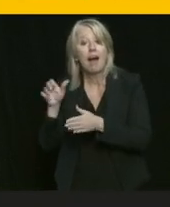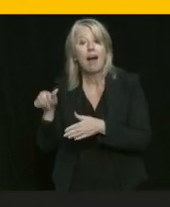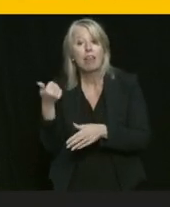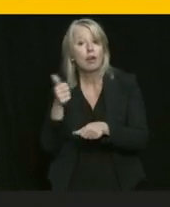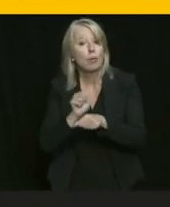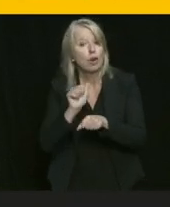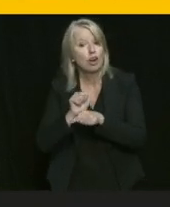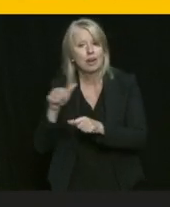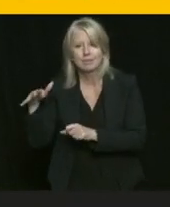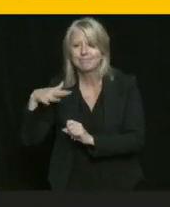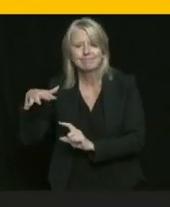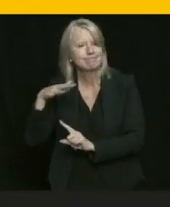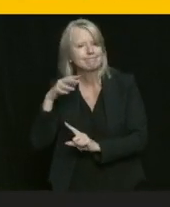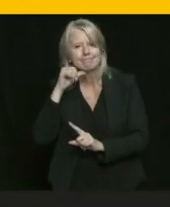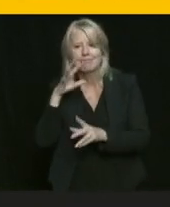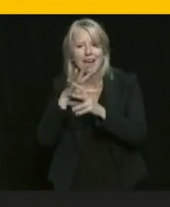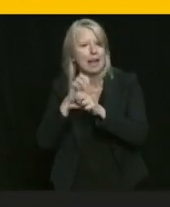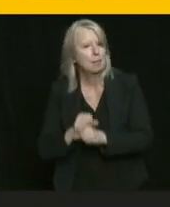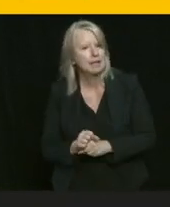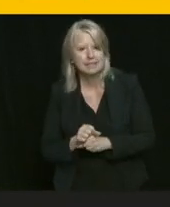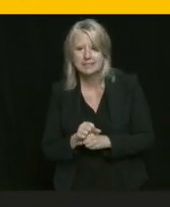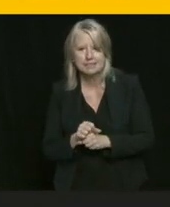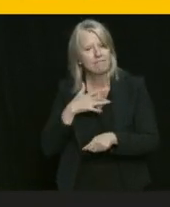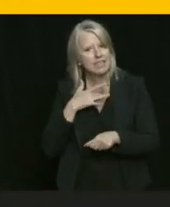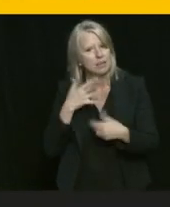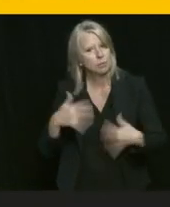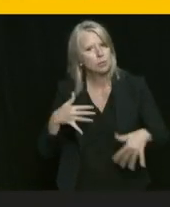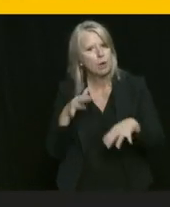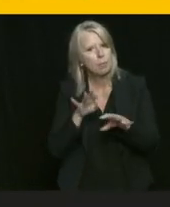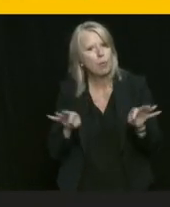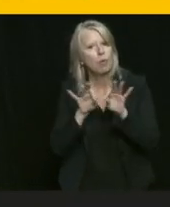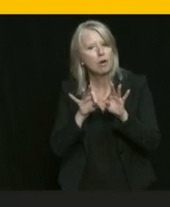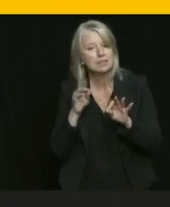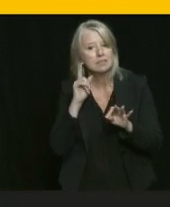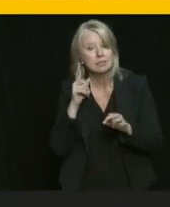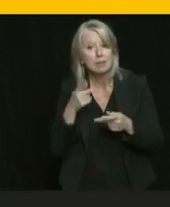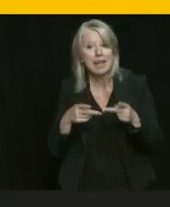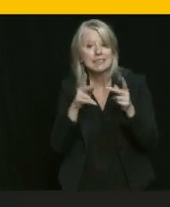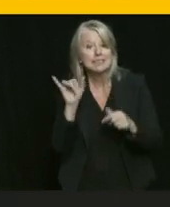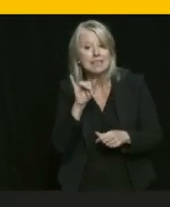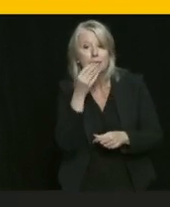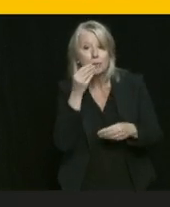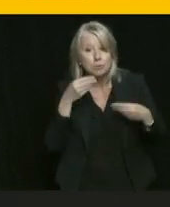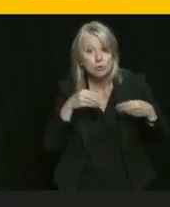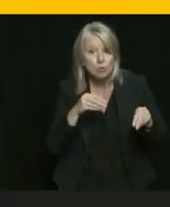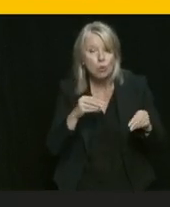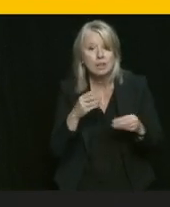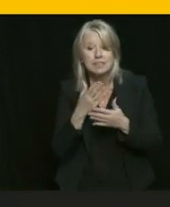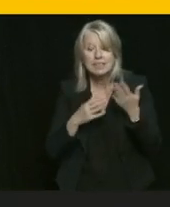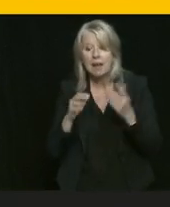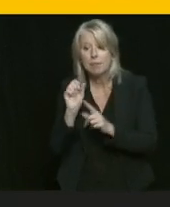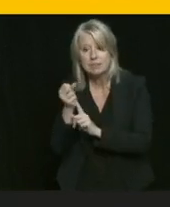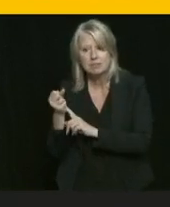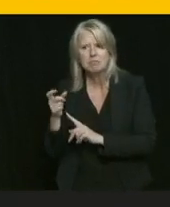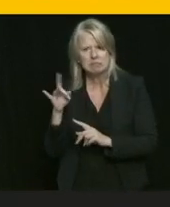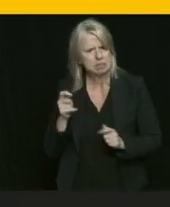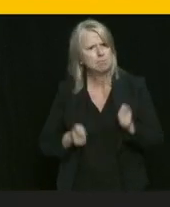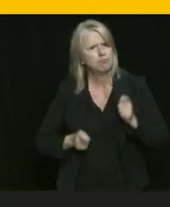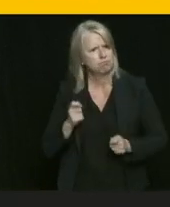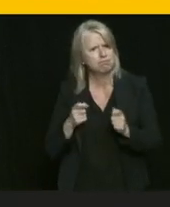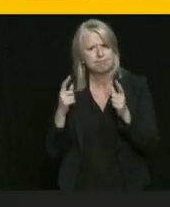haven't got into the habit of putting in all those places like grocery stores and certain settings have adapted over